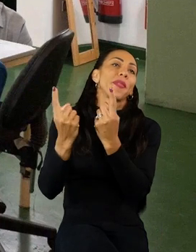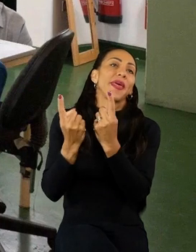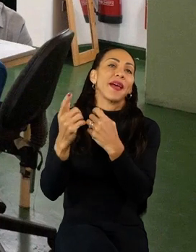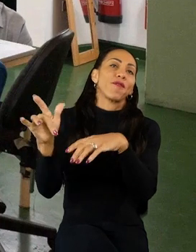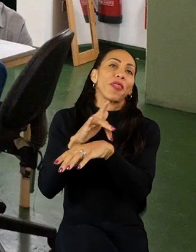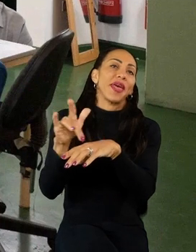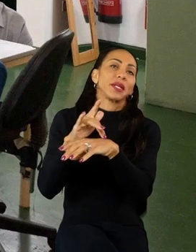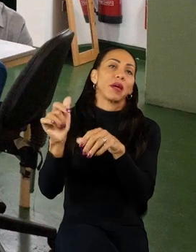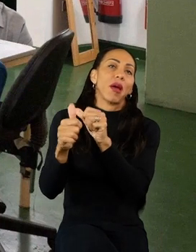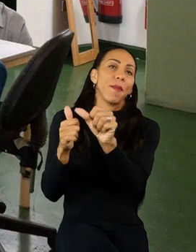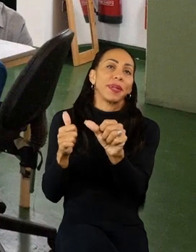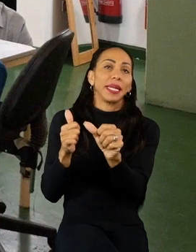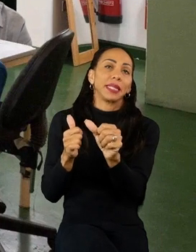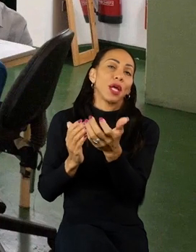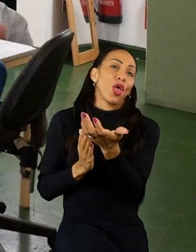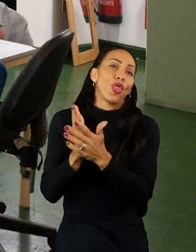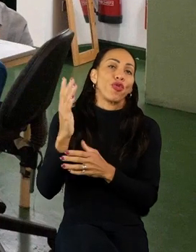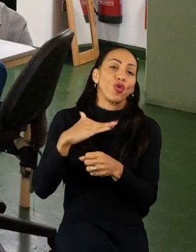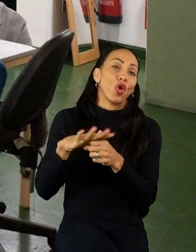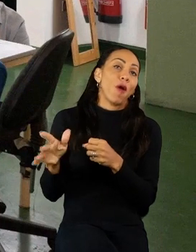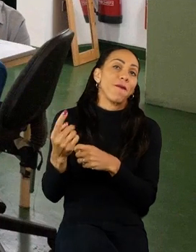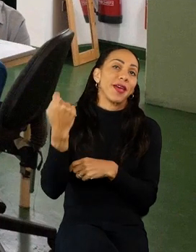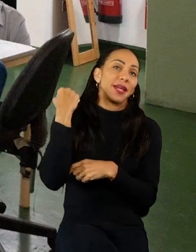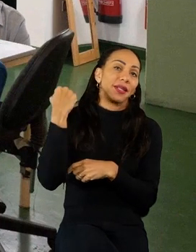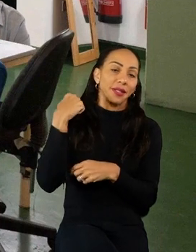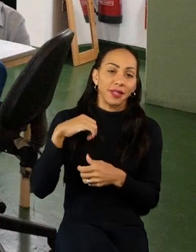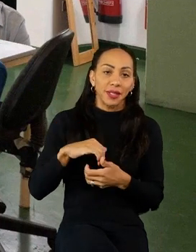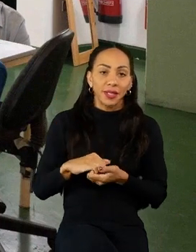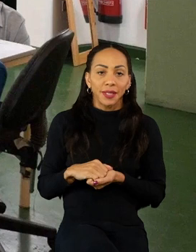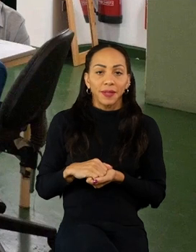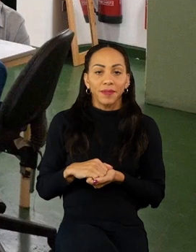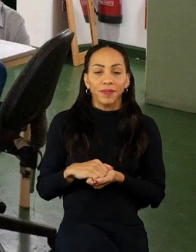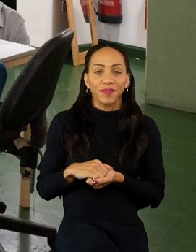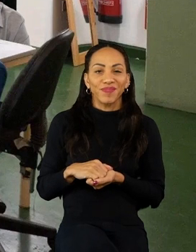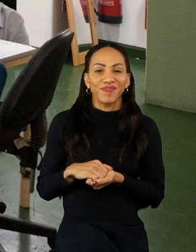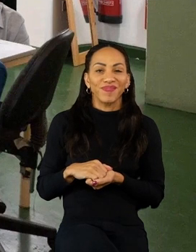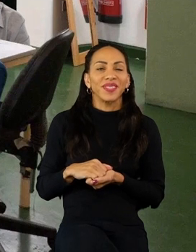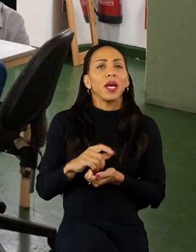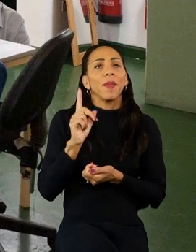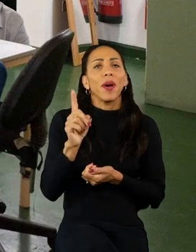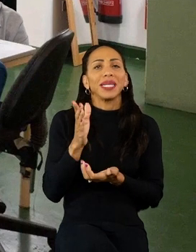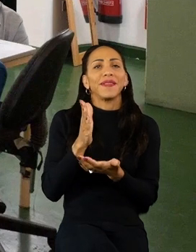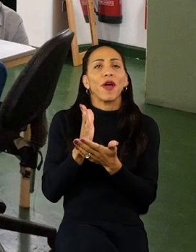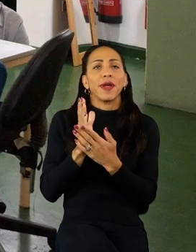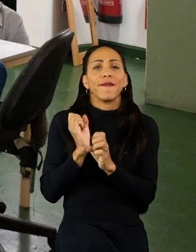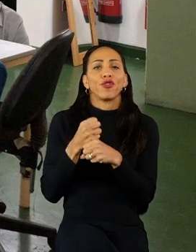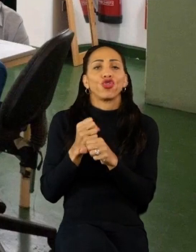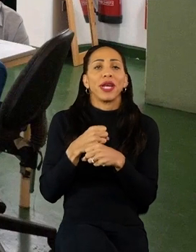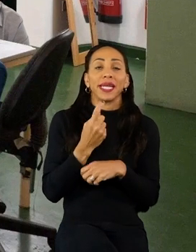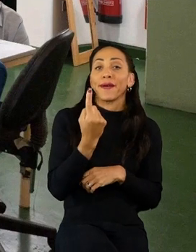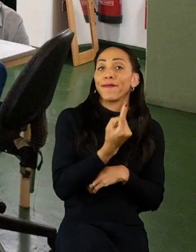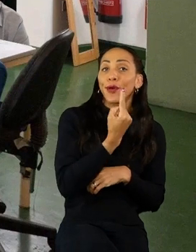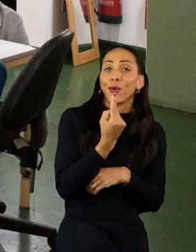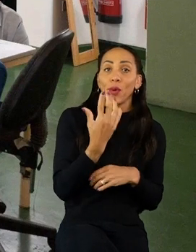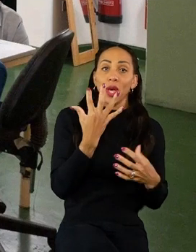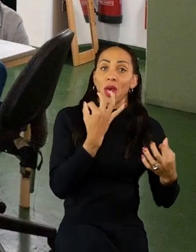for theatre companies during COVID, and understandably so. But it remained very